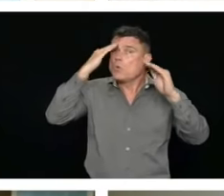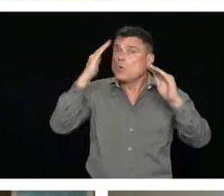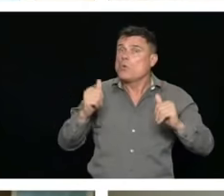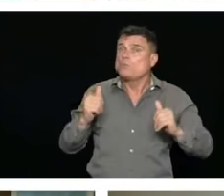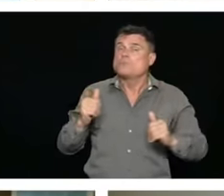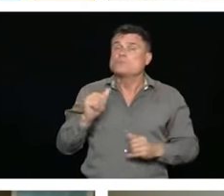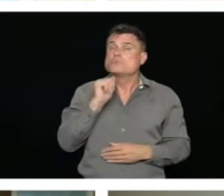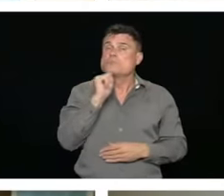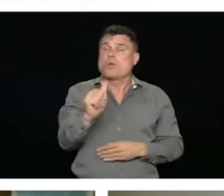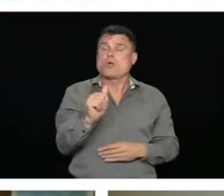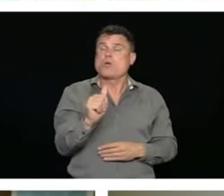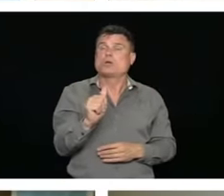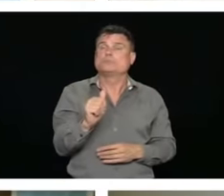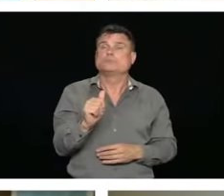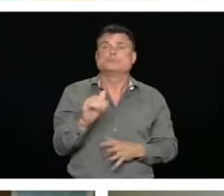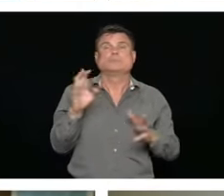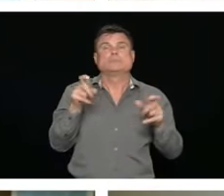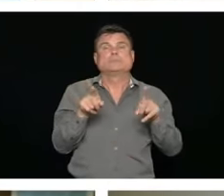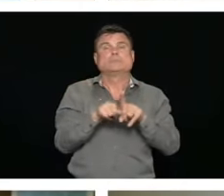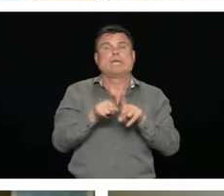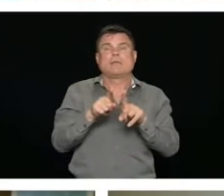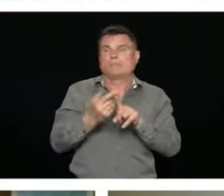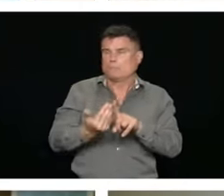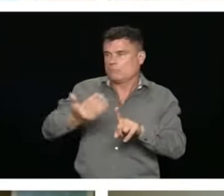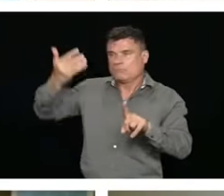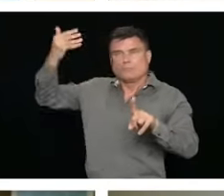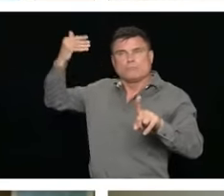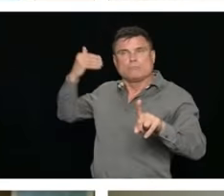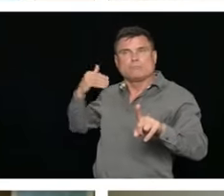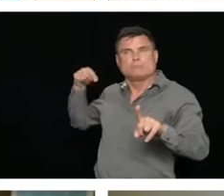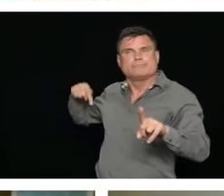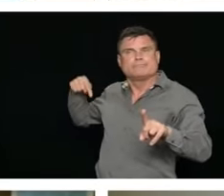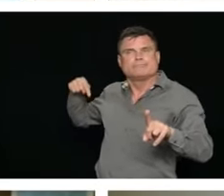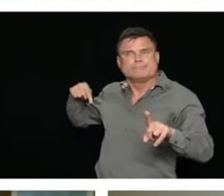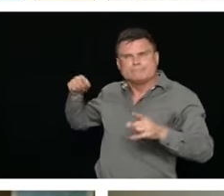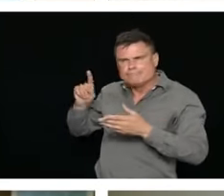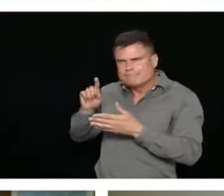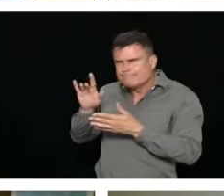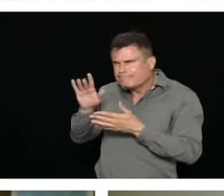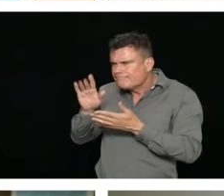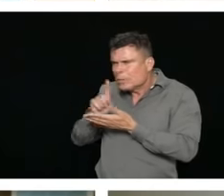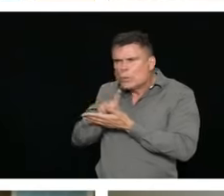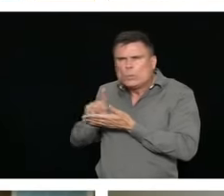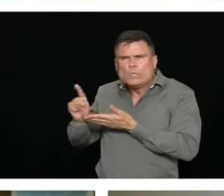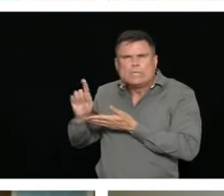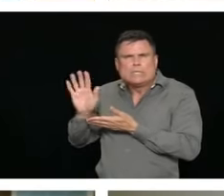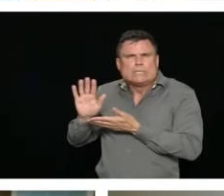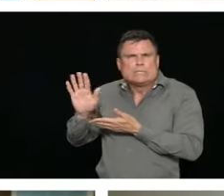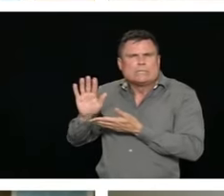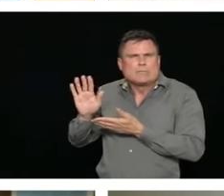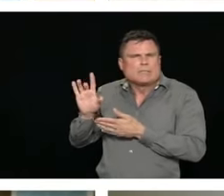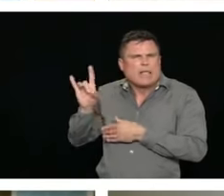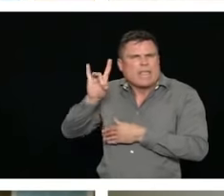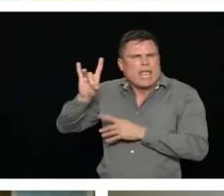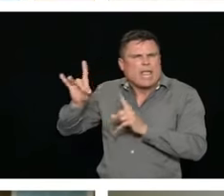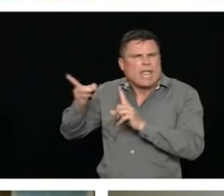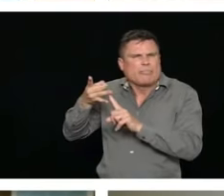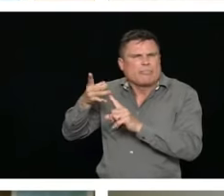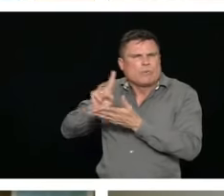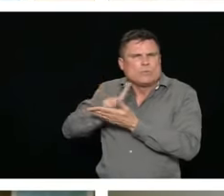that we've learned, all of the things that we're putting forward, all the different things we're trying, will set us up well